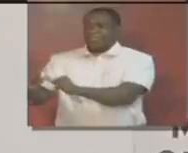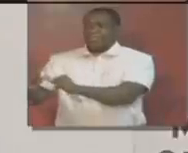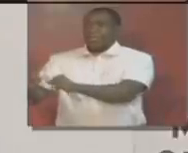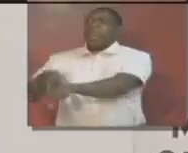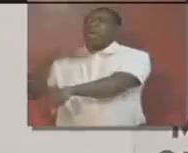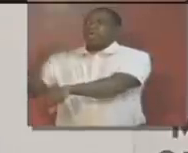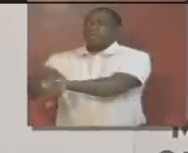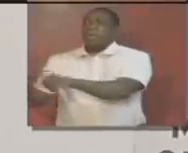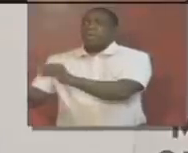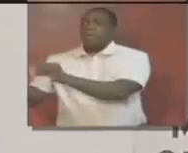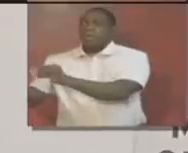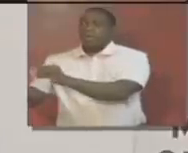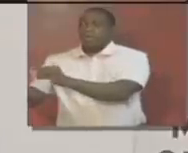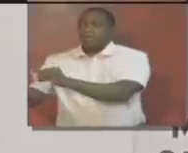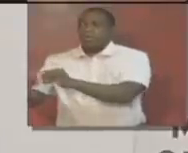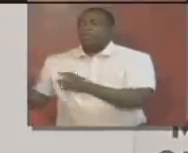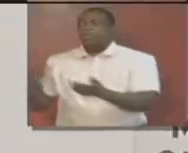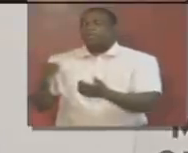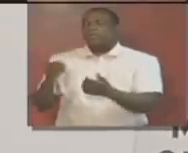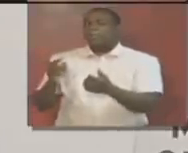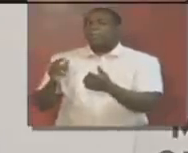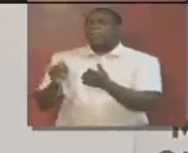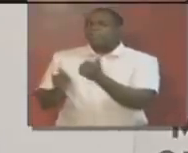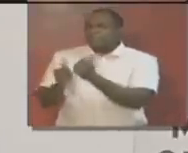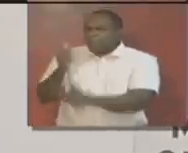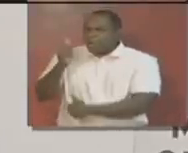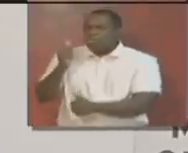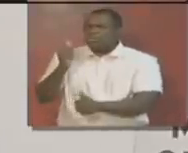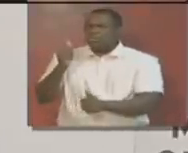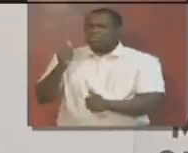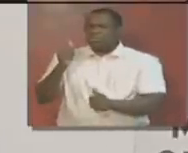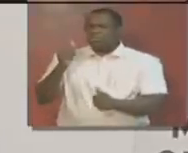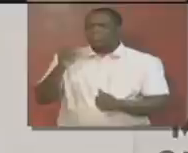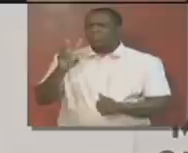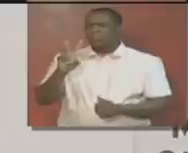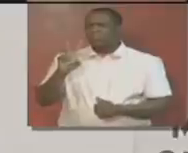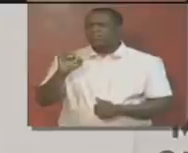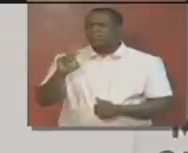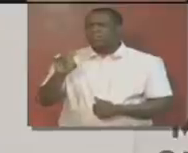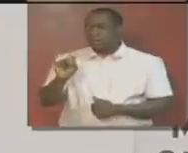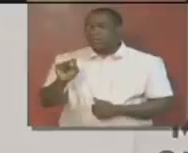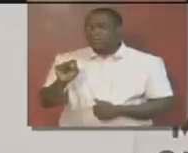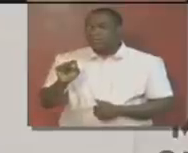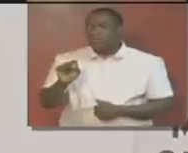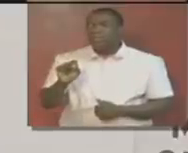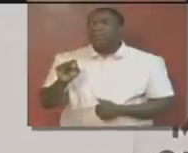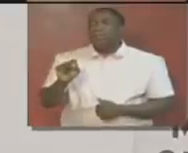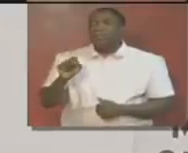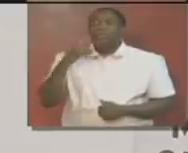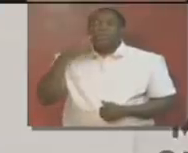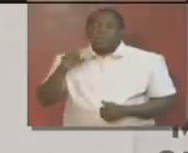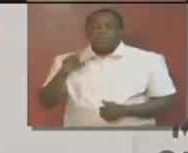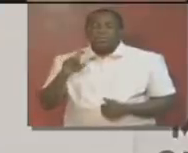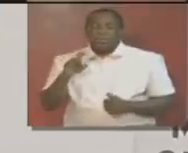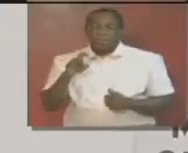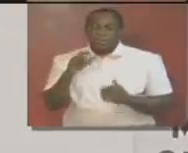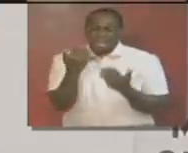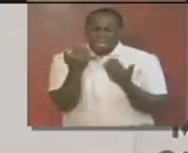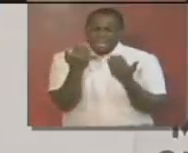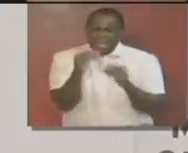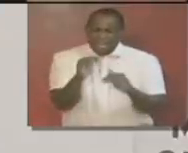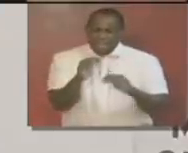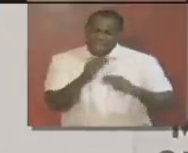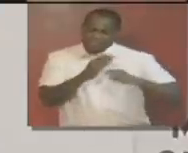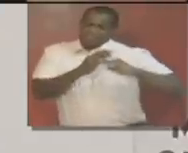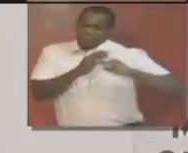the coronaviruses like the flu vaccine, remember that's why you have your flu vaccine almost every year, we have limited immunity so